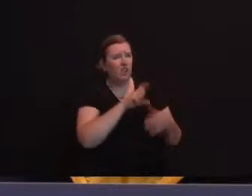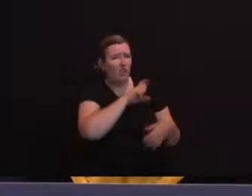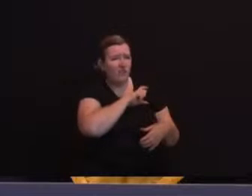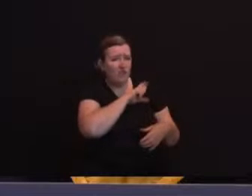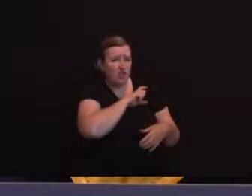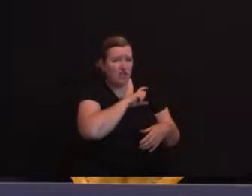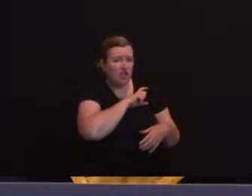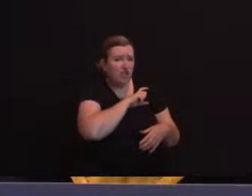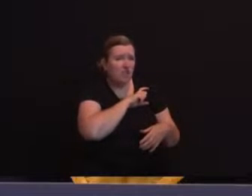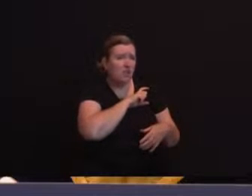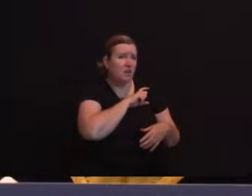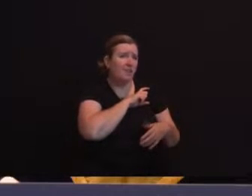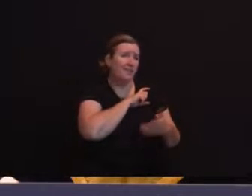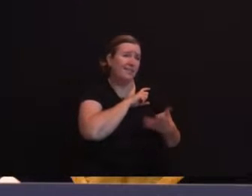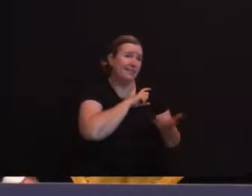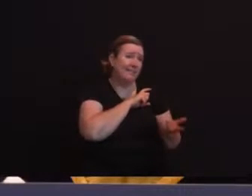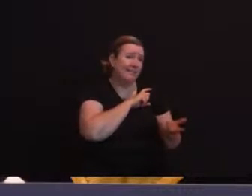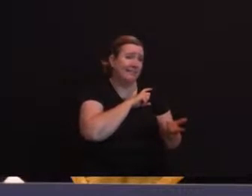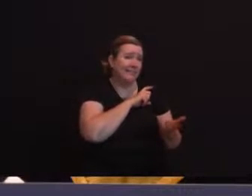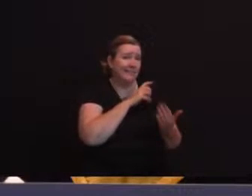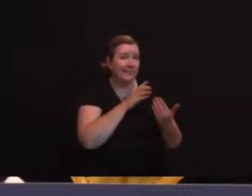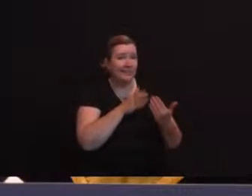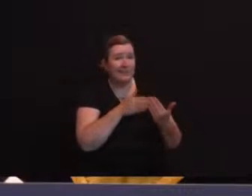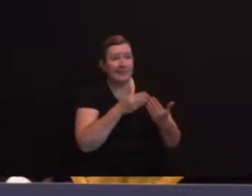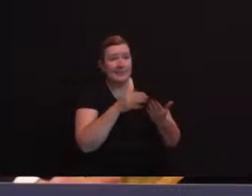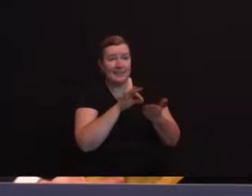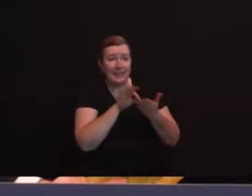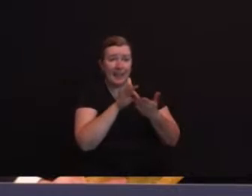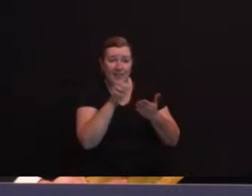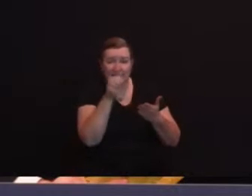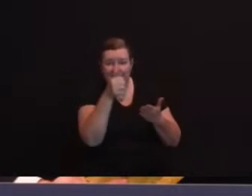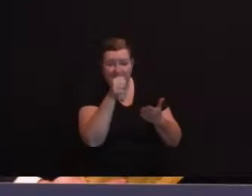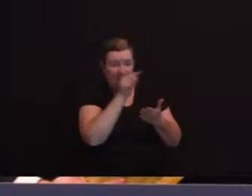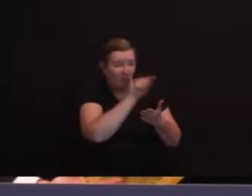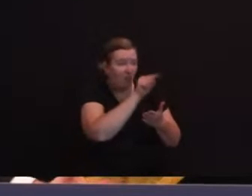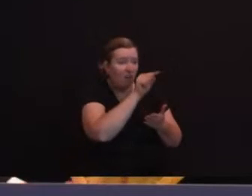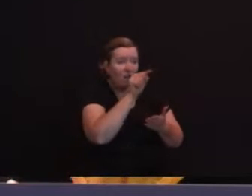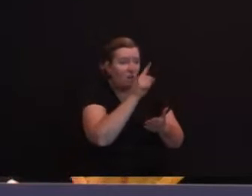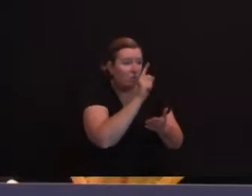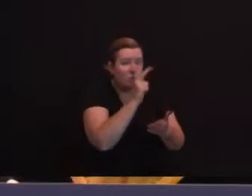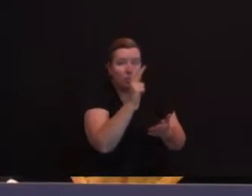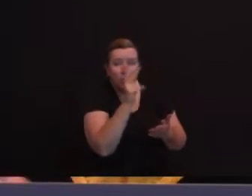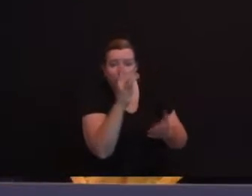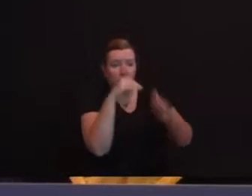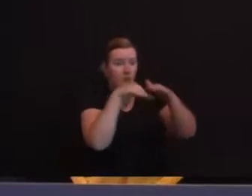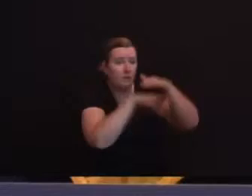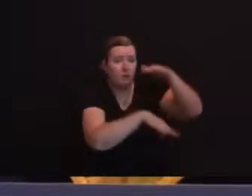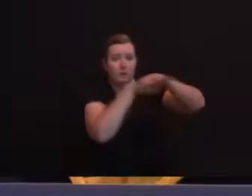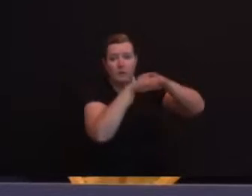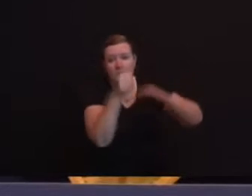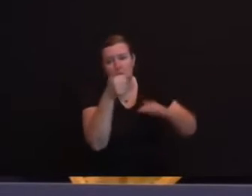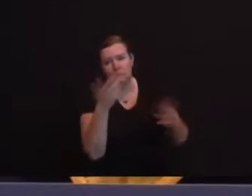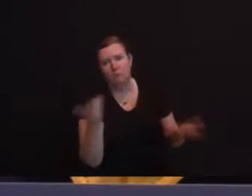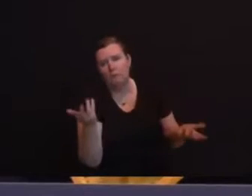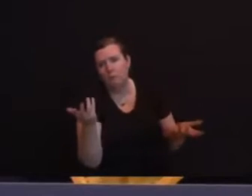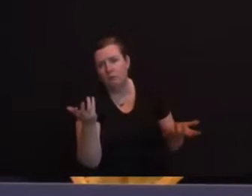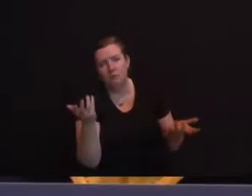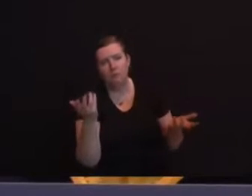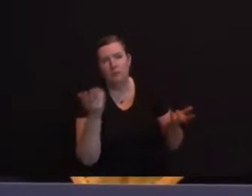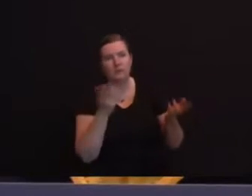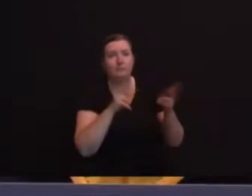other than it's easier to count 10 heads than more. And I assume the posture is the same here, Pat, right, in terms of enforcing? That's correct, Gov.